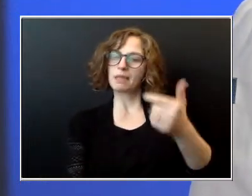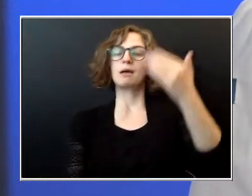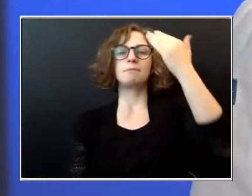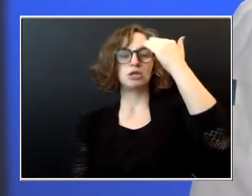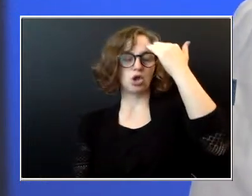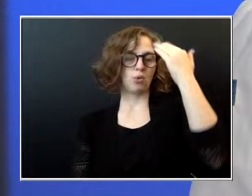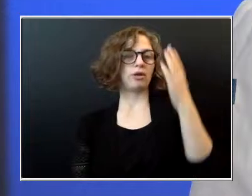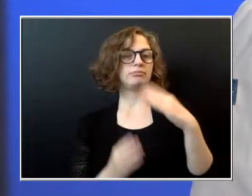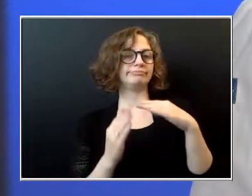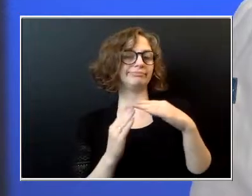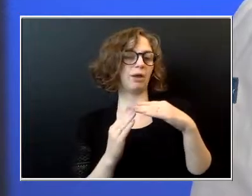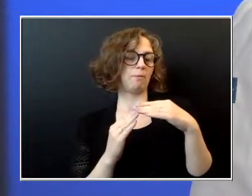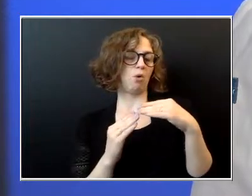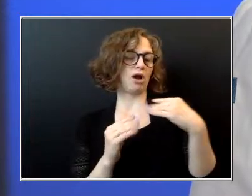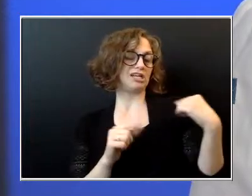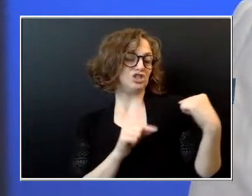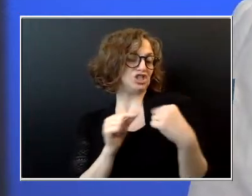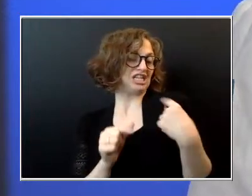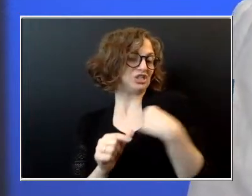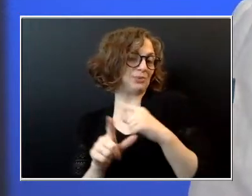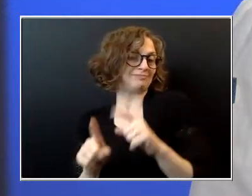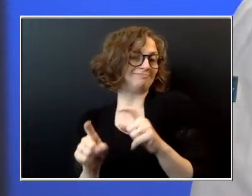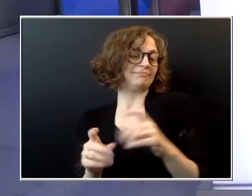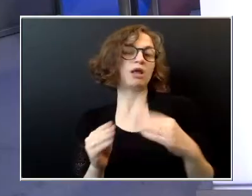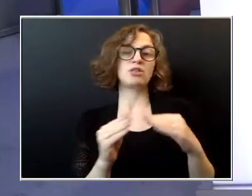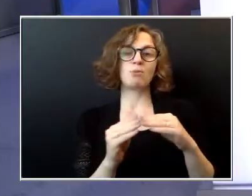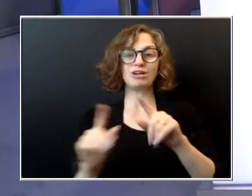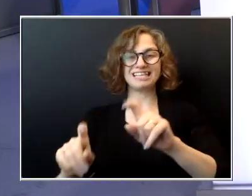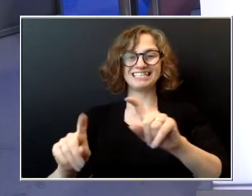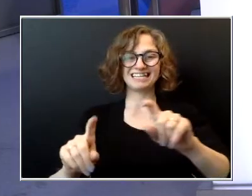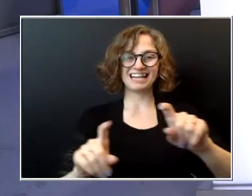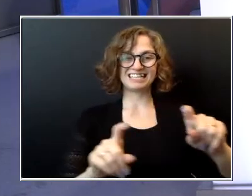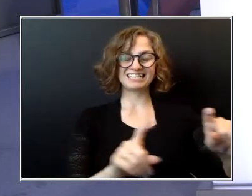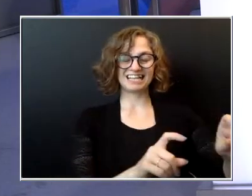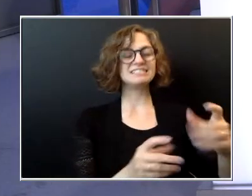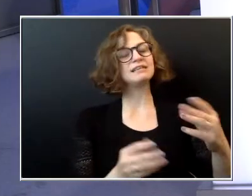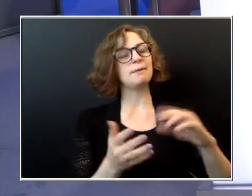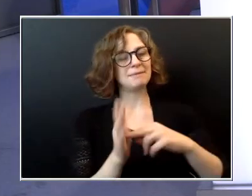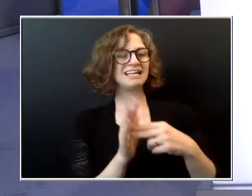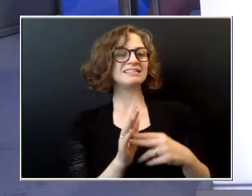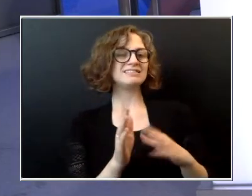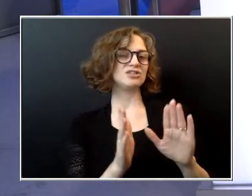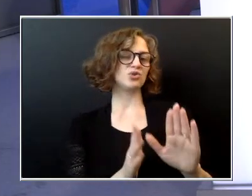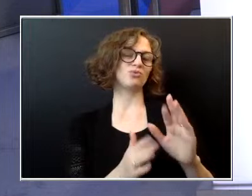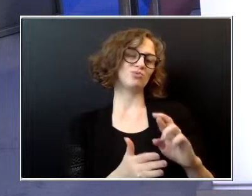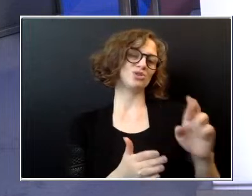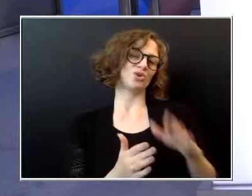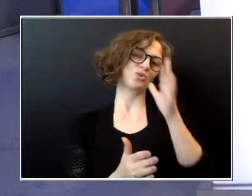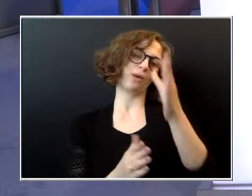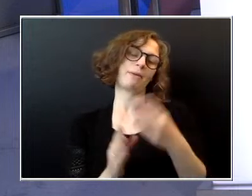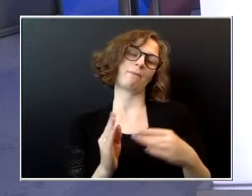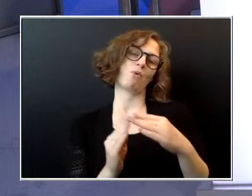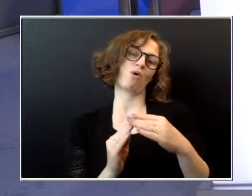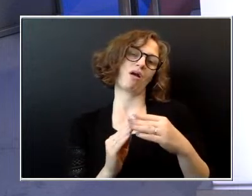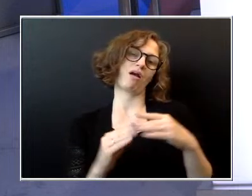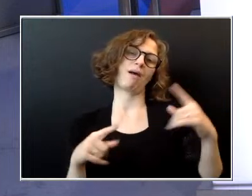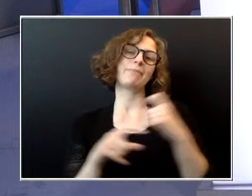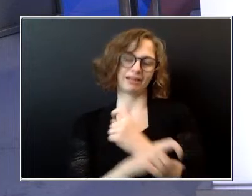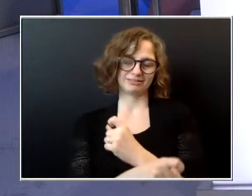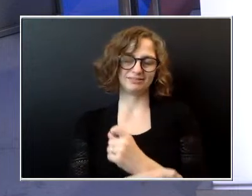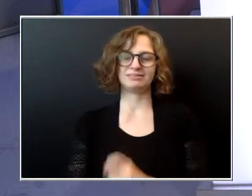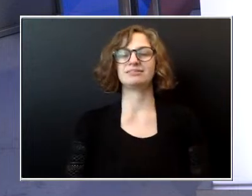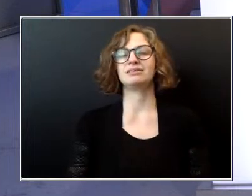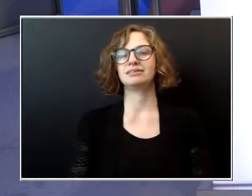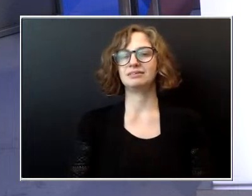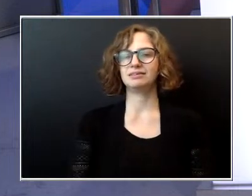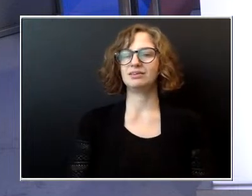complex those results can be when we get them back. Right, and I think it's fair to say that, and you guys correct me if I'm wrong, but genes tell